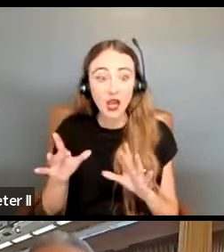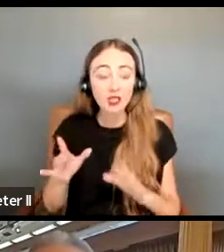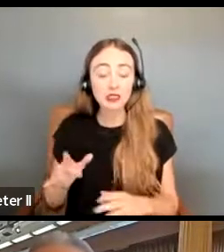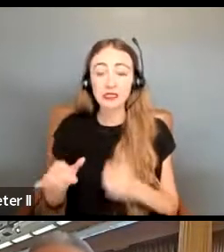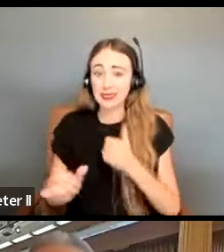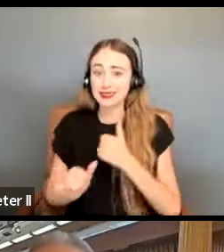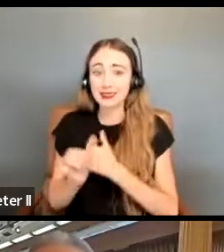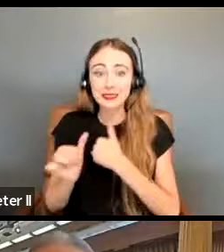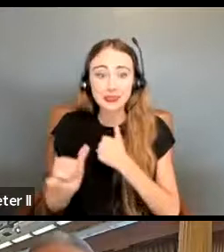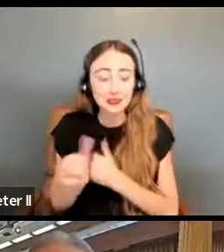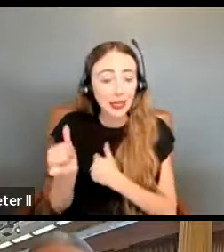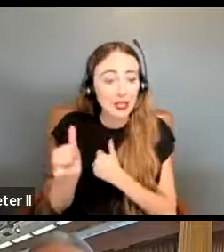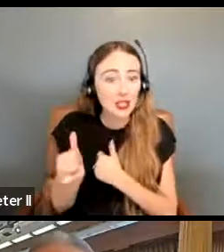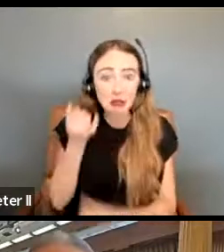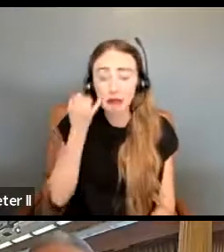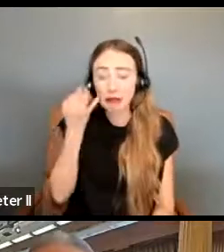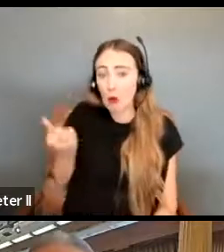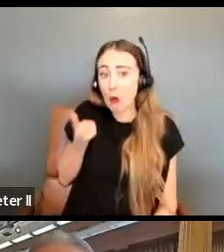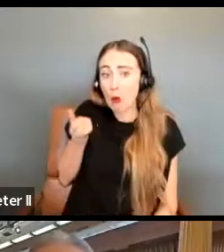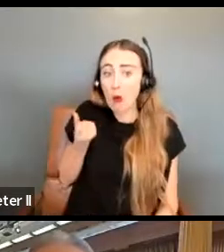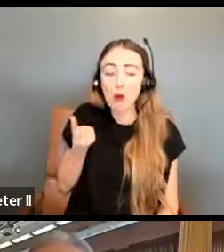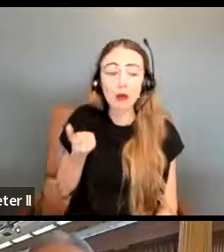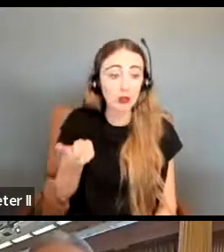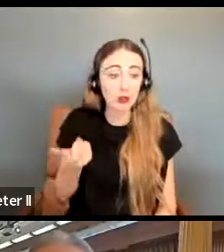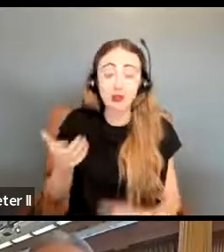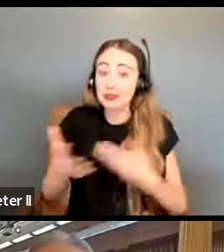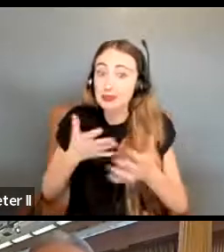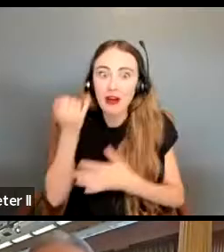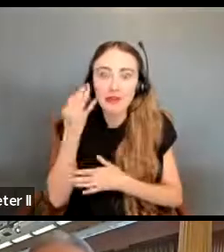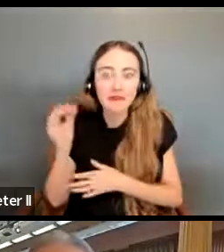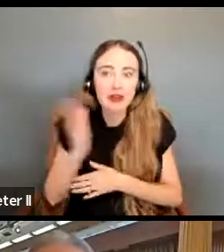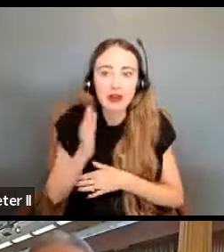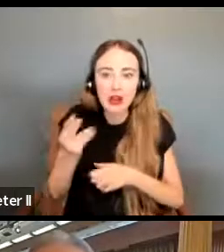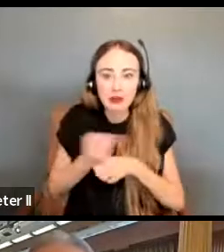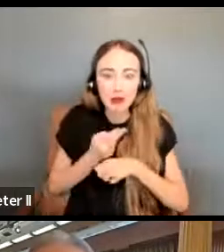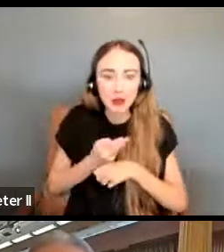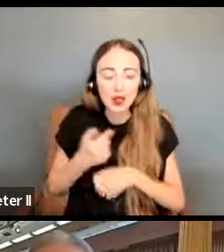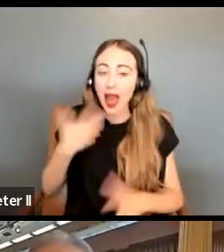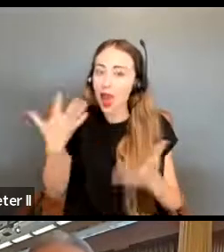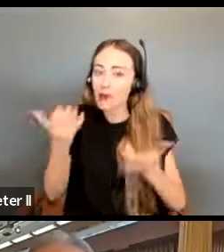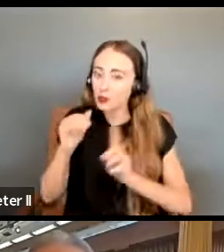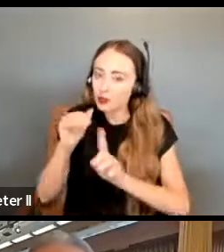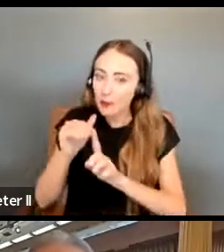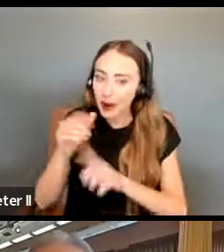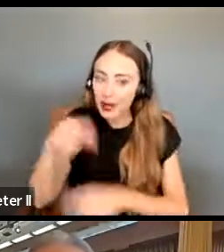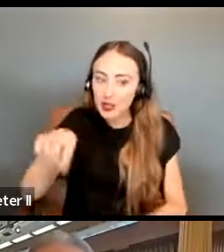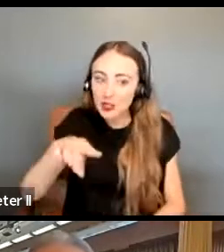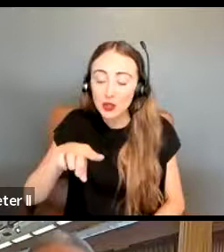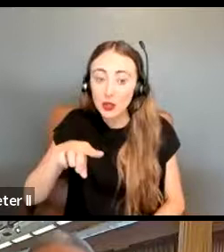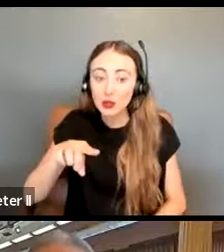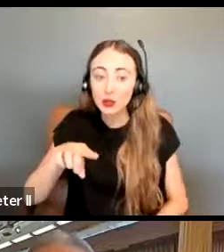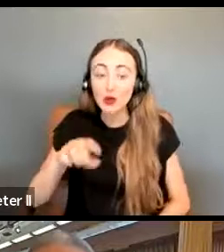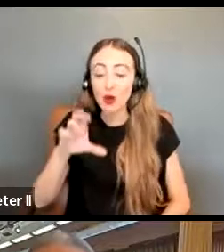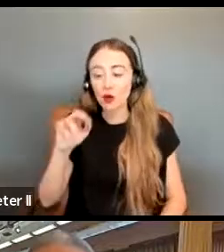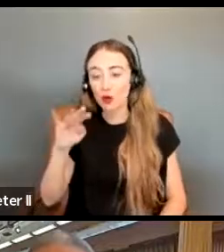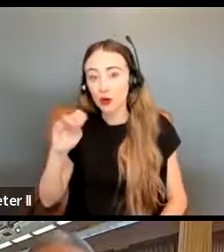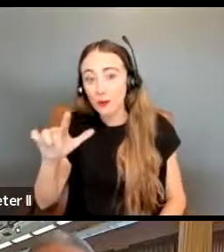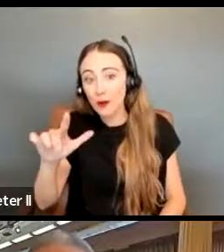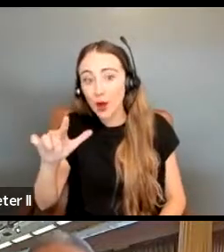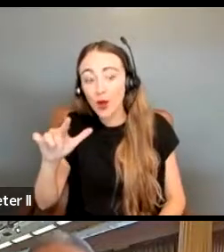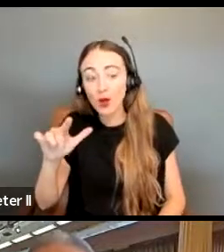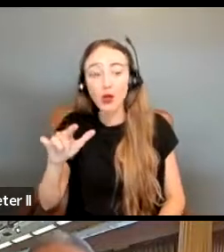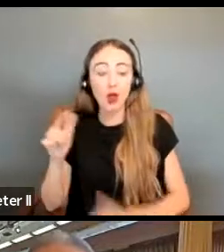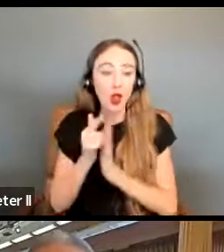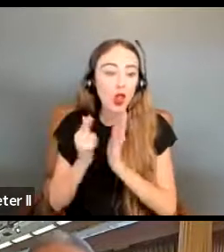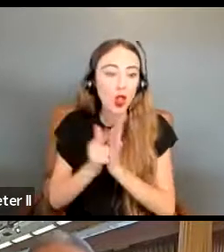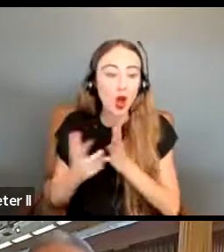inherent dangers of merely possessing a firearm, even if it's never used, I want to remind everyone, sound criminal laws embrace nuance. They